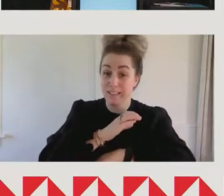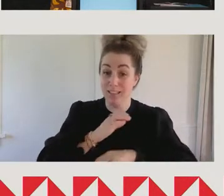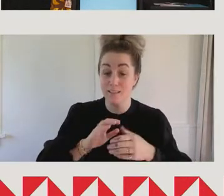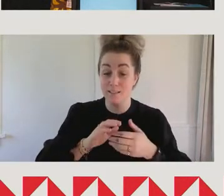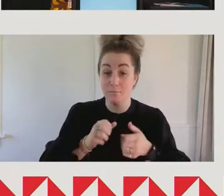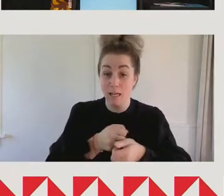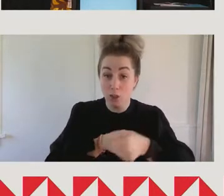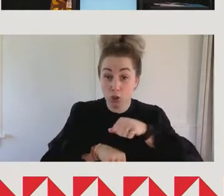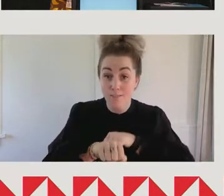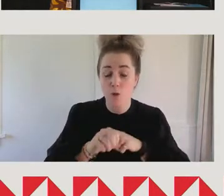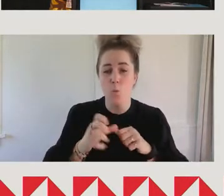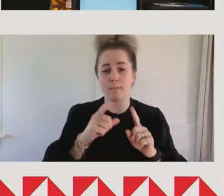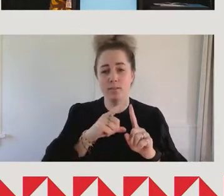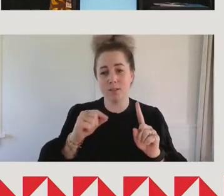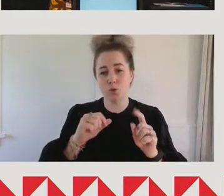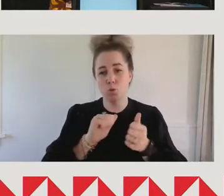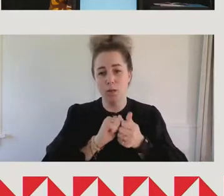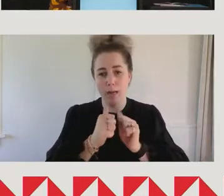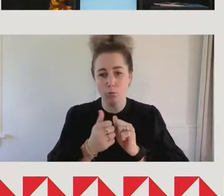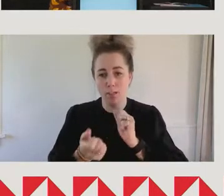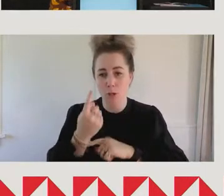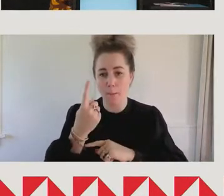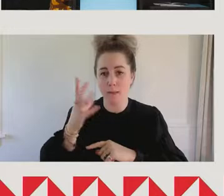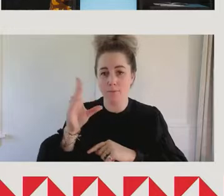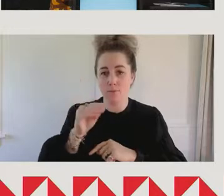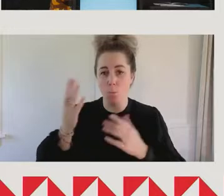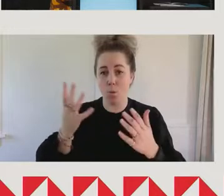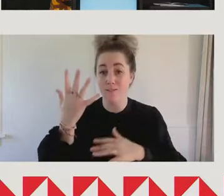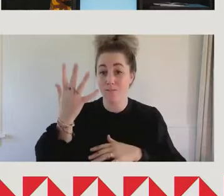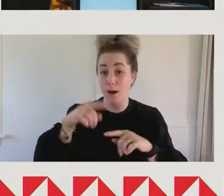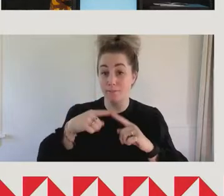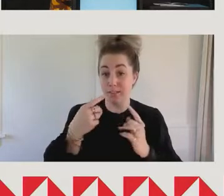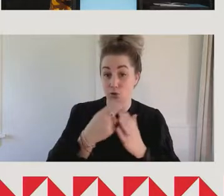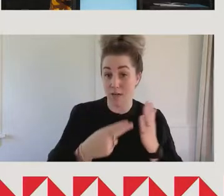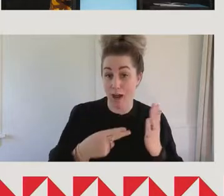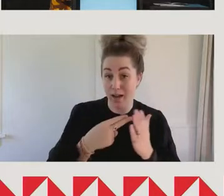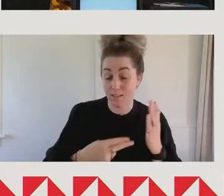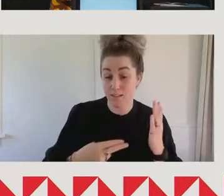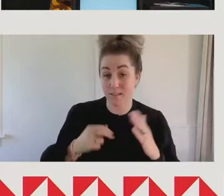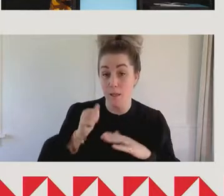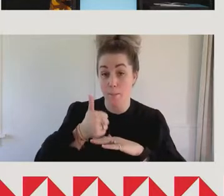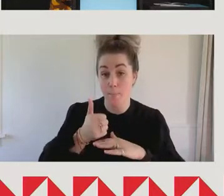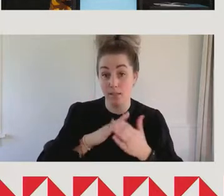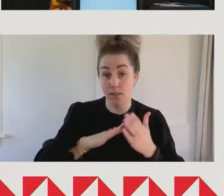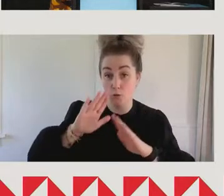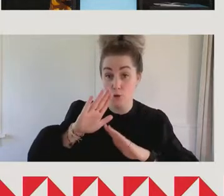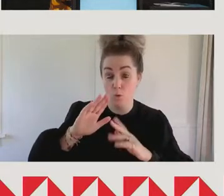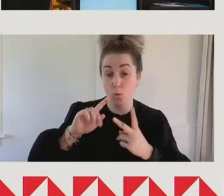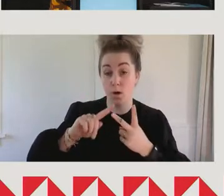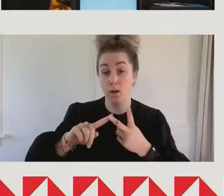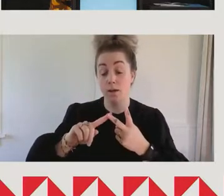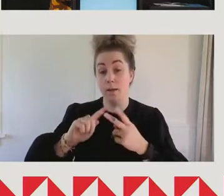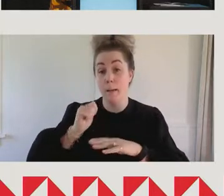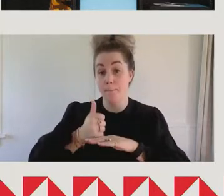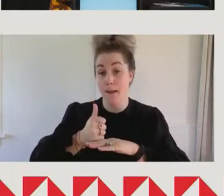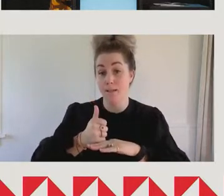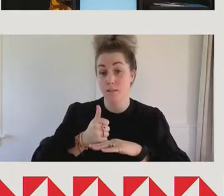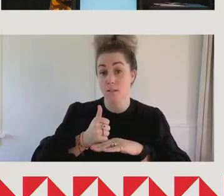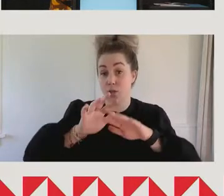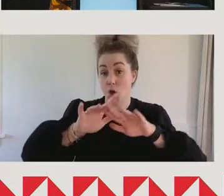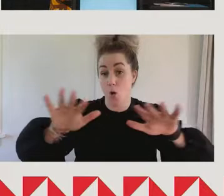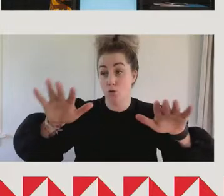digital collaborations happening um between five artists or artists based in outside or artists based across the ocean